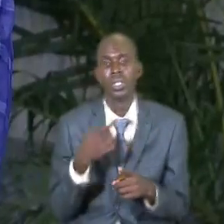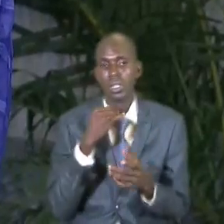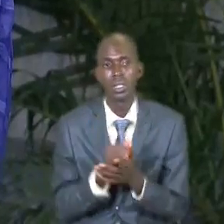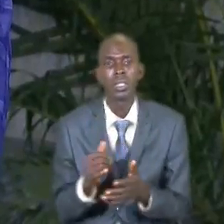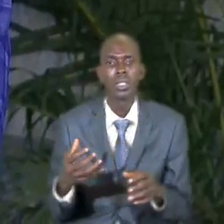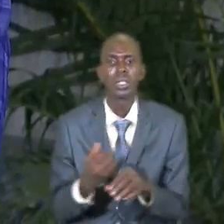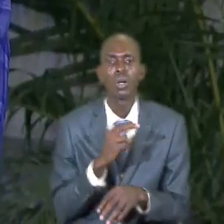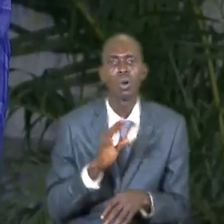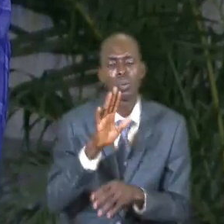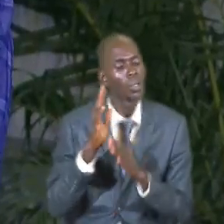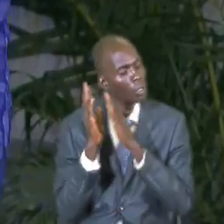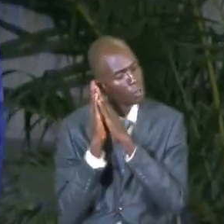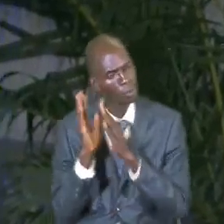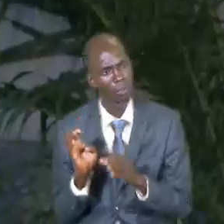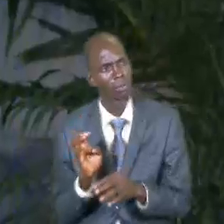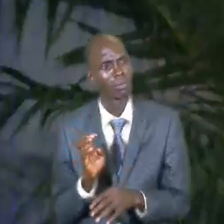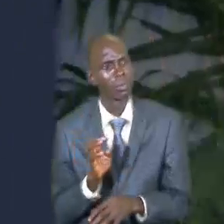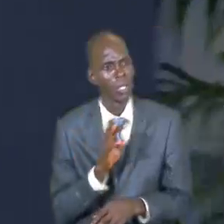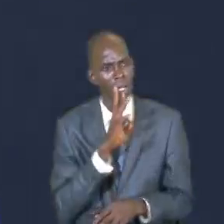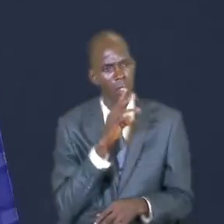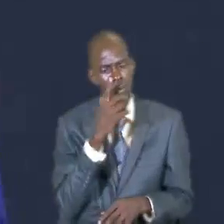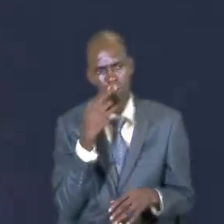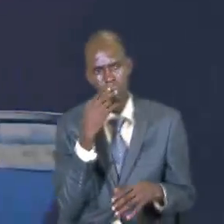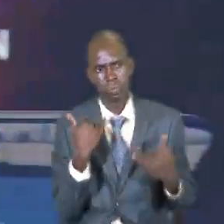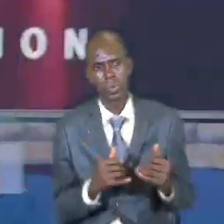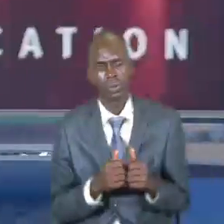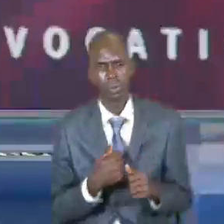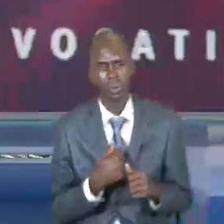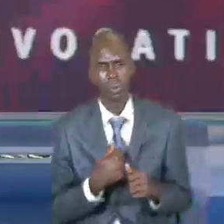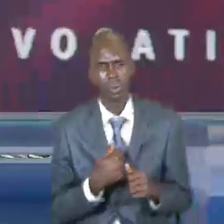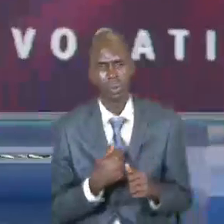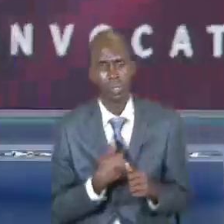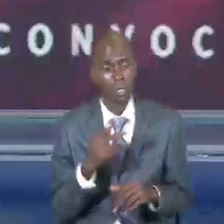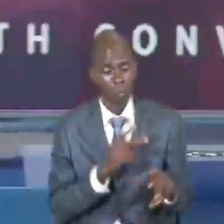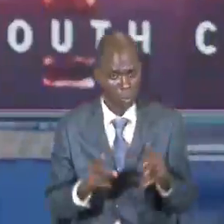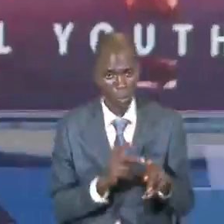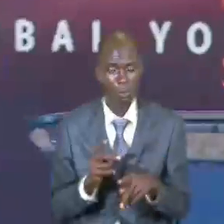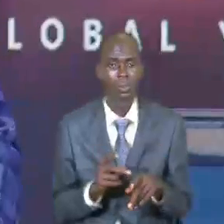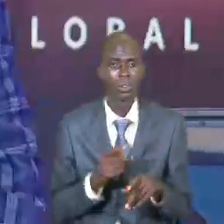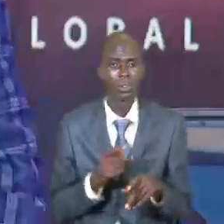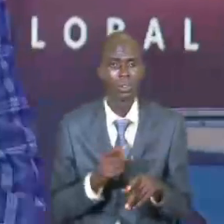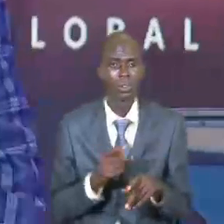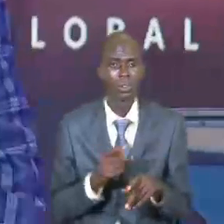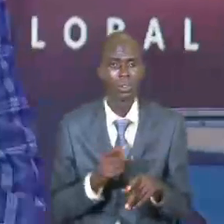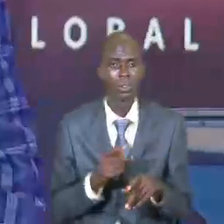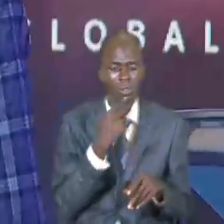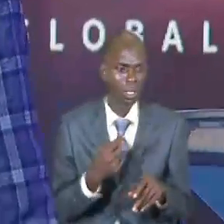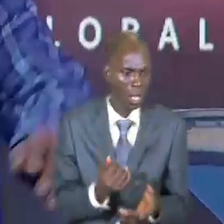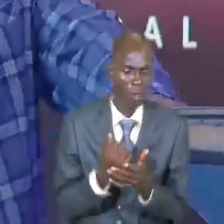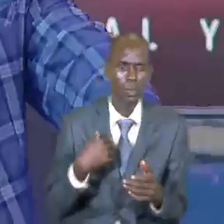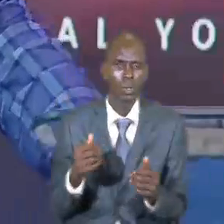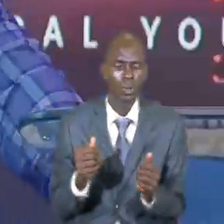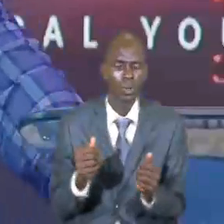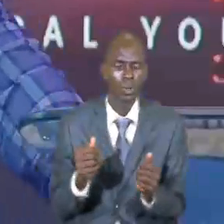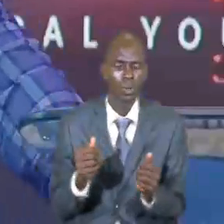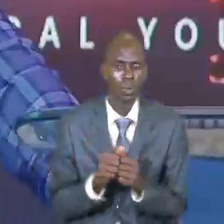me? Are you joking? People take me up and take up my bed for me. I cannot take up my bed. He didn't say